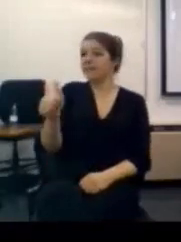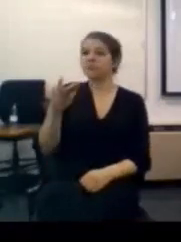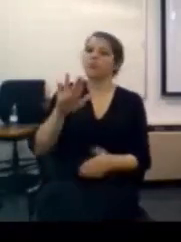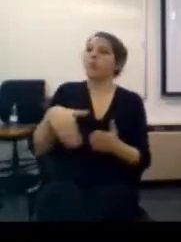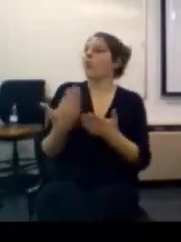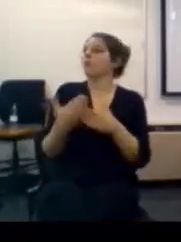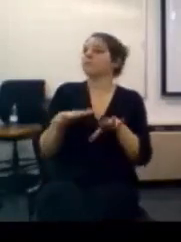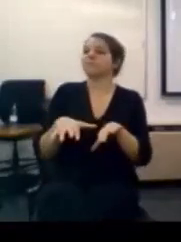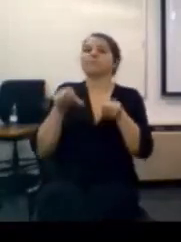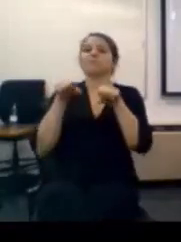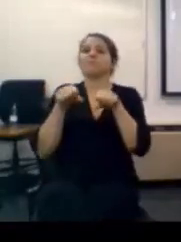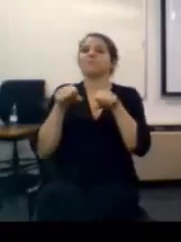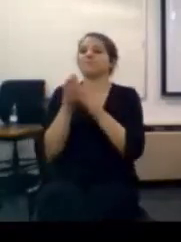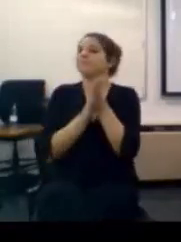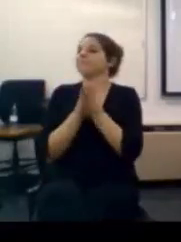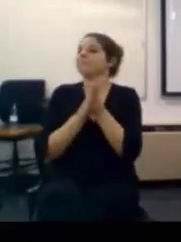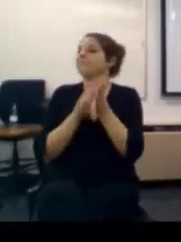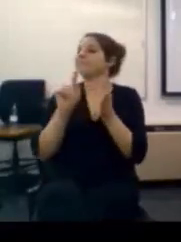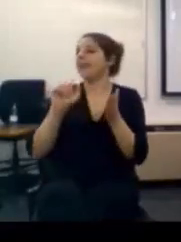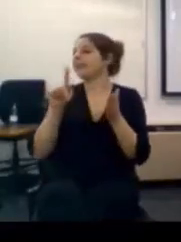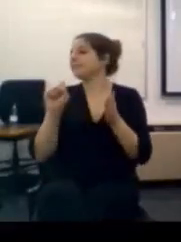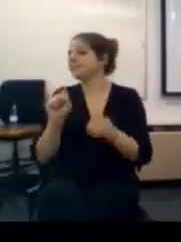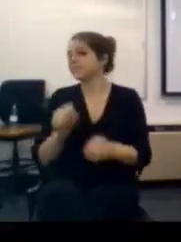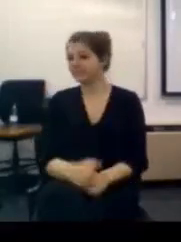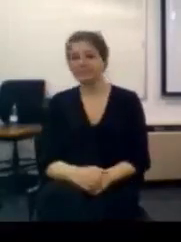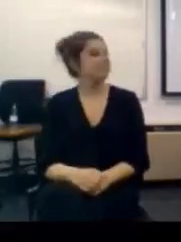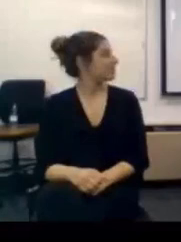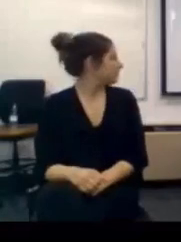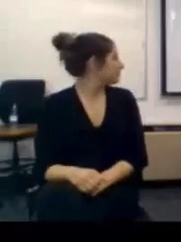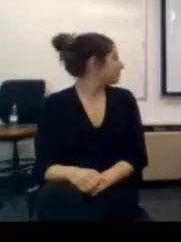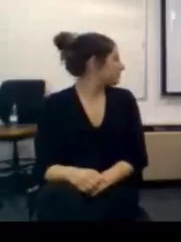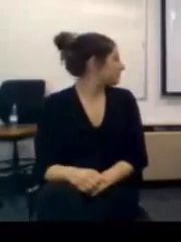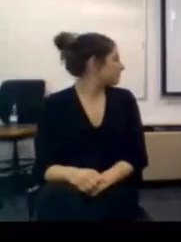Being yourself is all it takes.